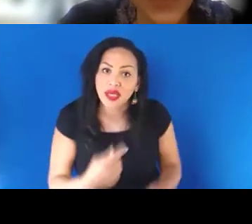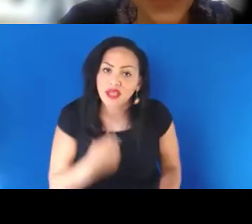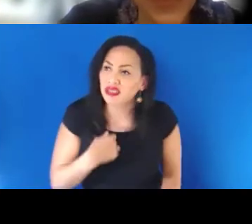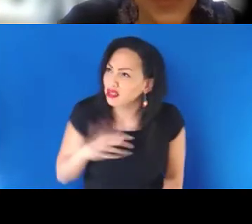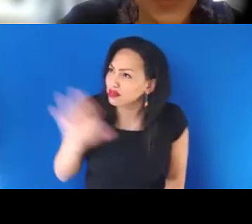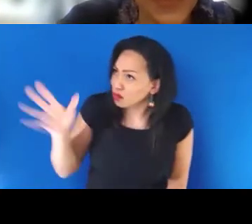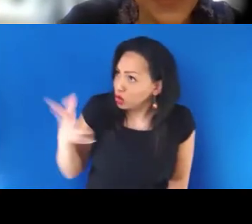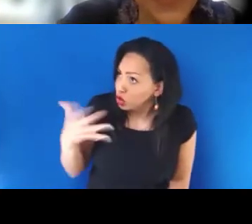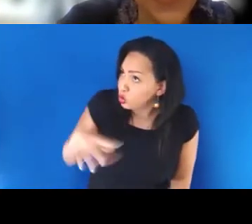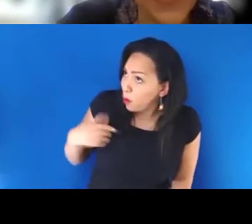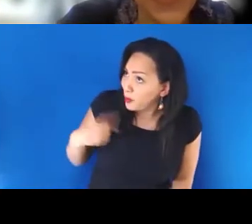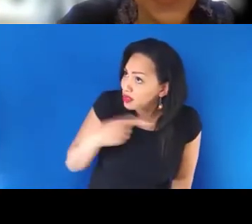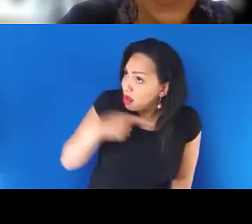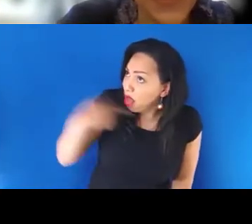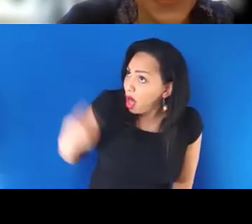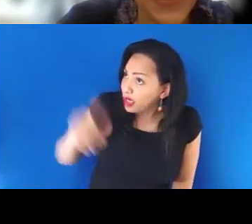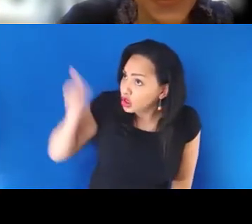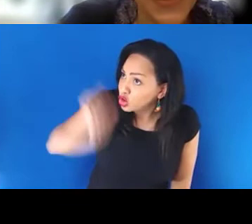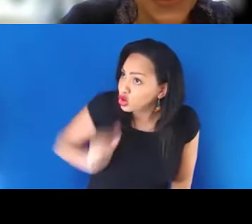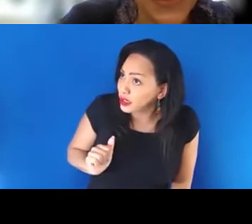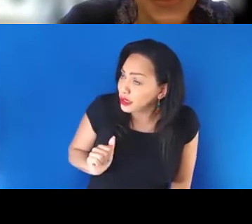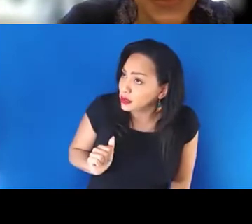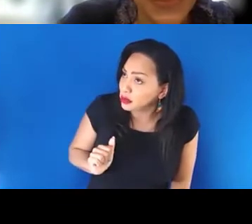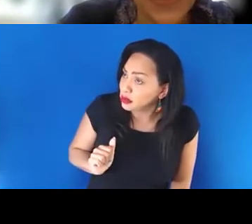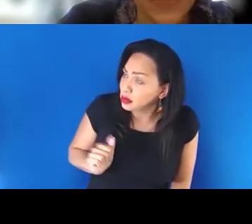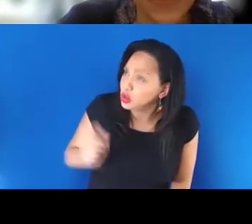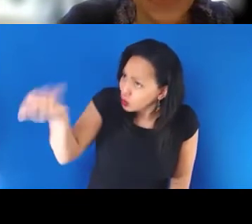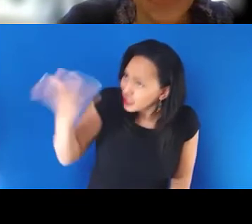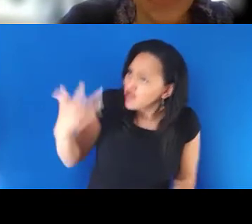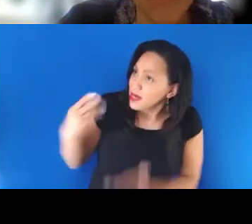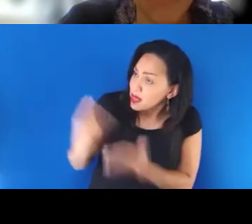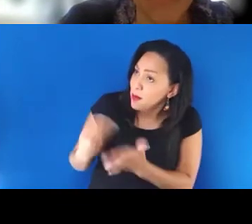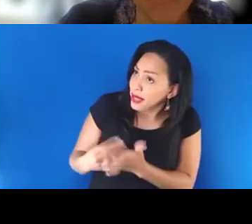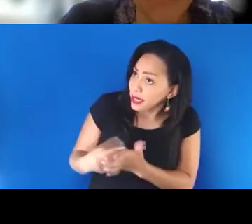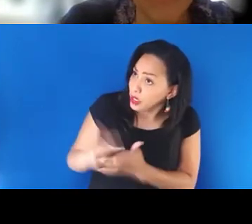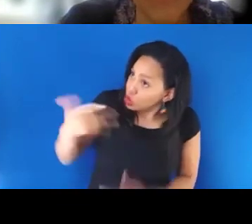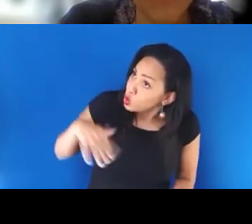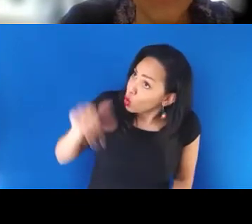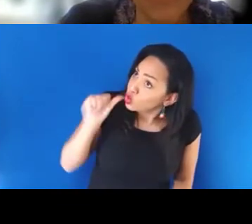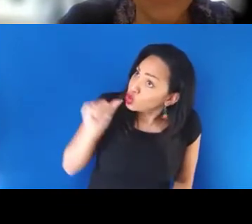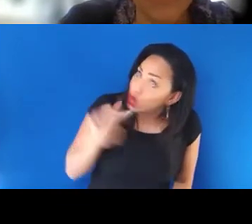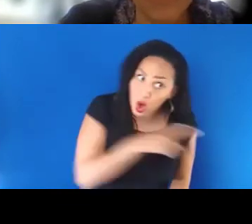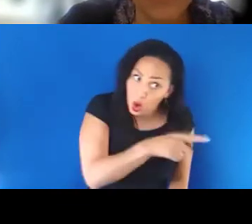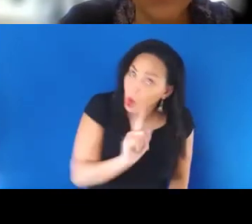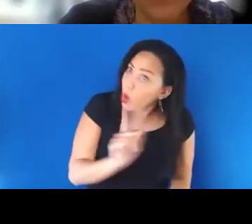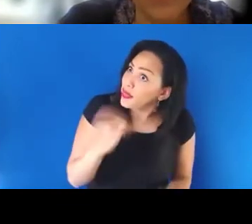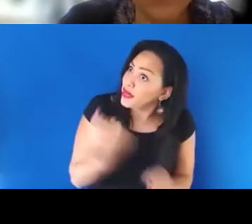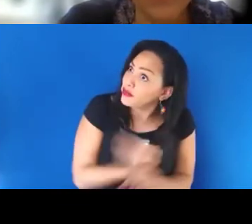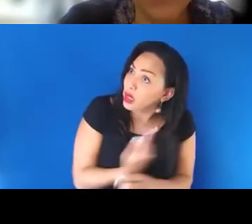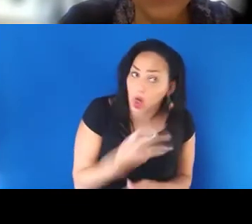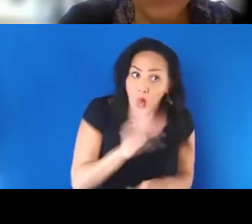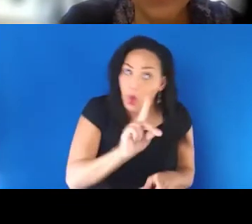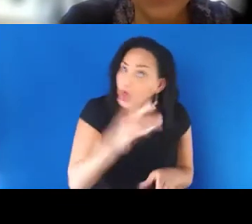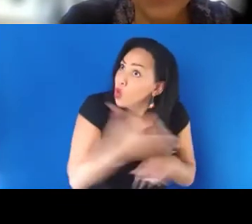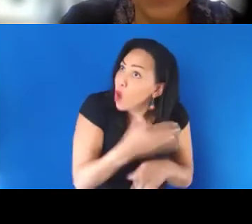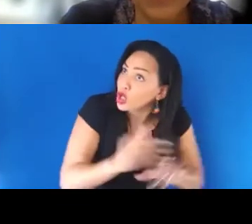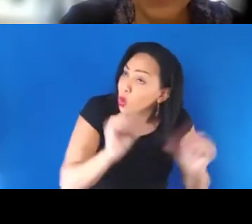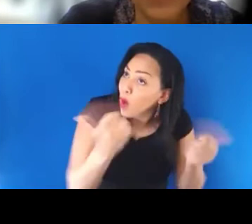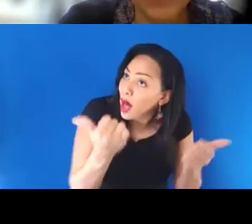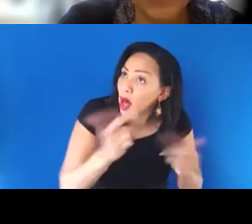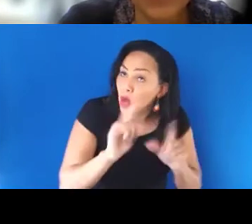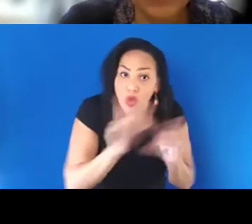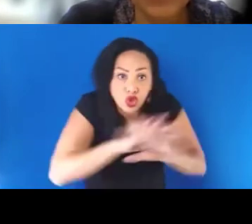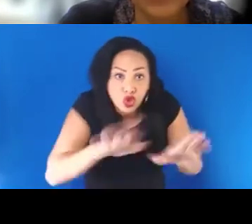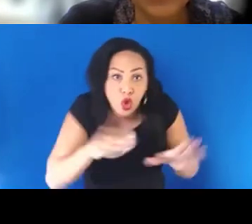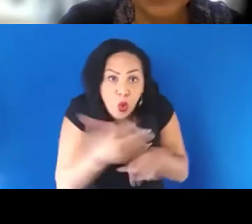want? Or do you want to truly know what women have done with that money that has worked for them and not worked for them? So do you want the